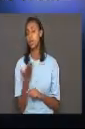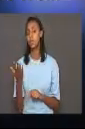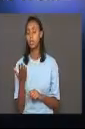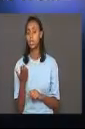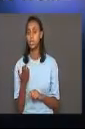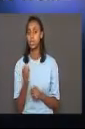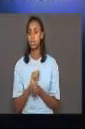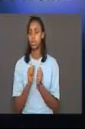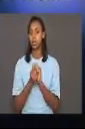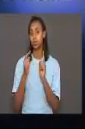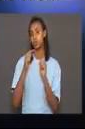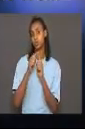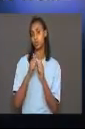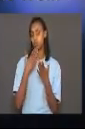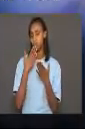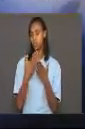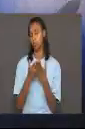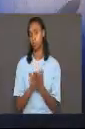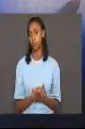everything will turn out well.